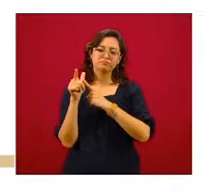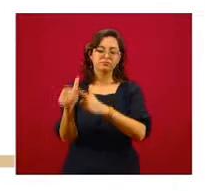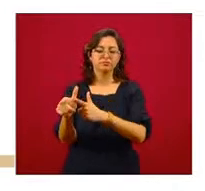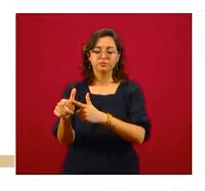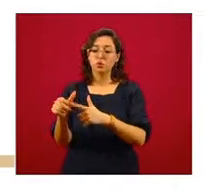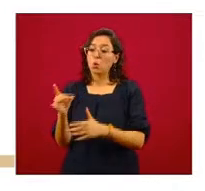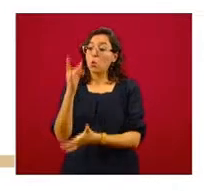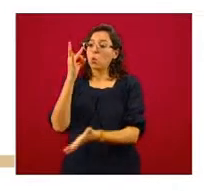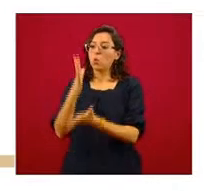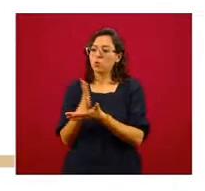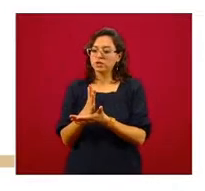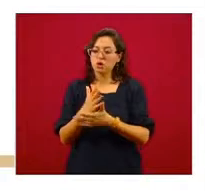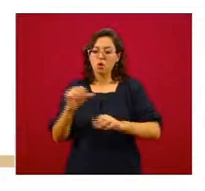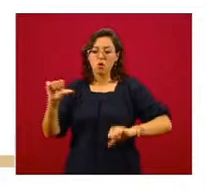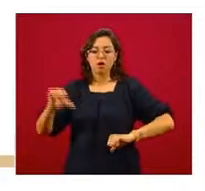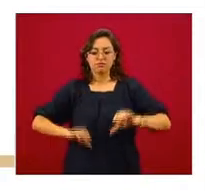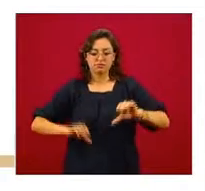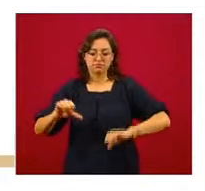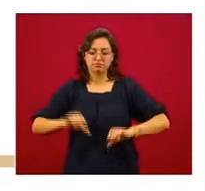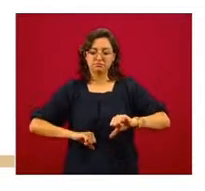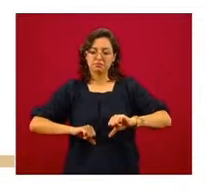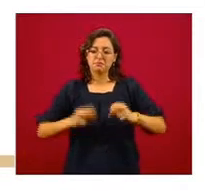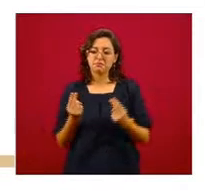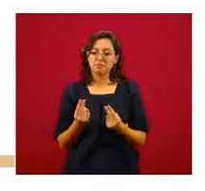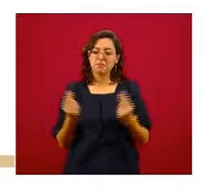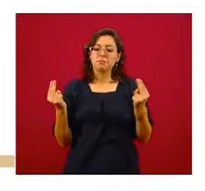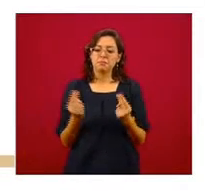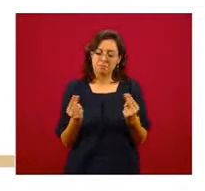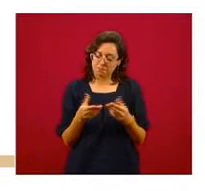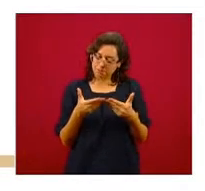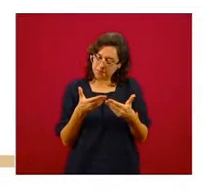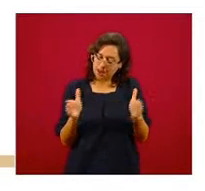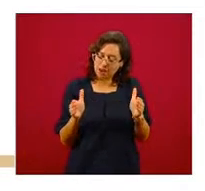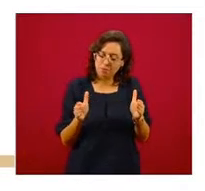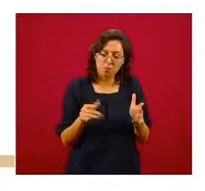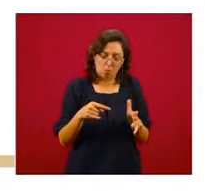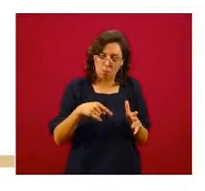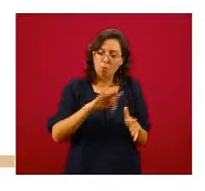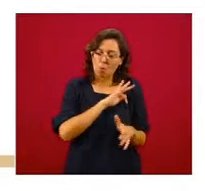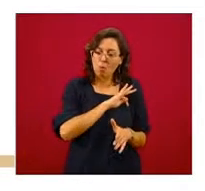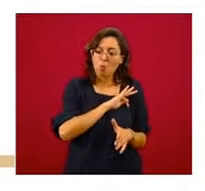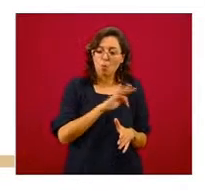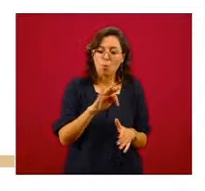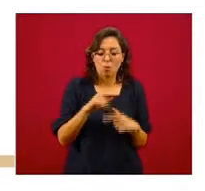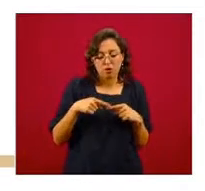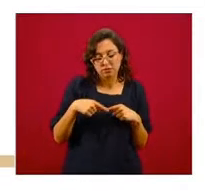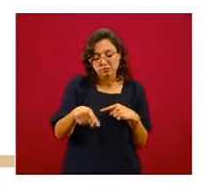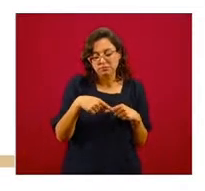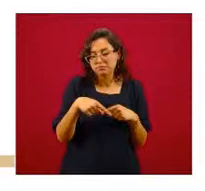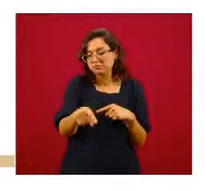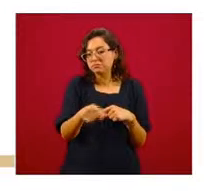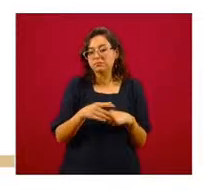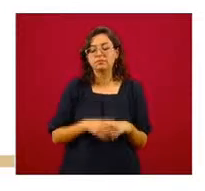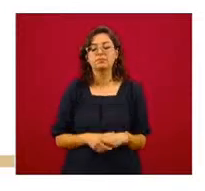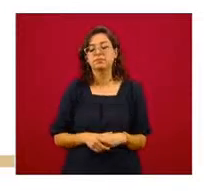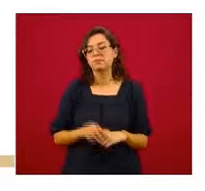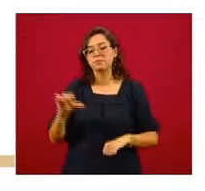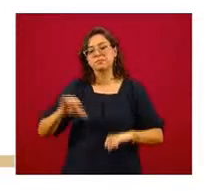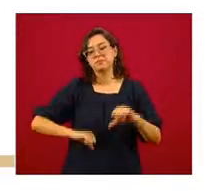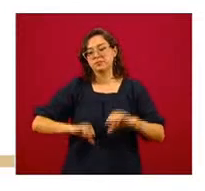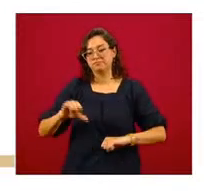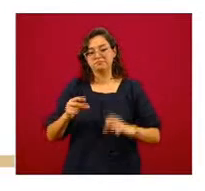and only those activities specified in the red stoplight or the red traffic